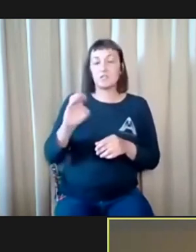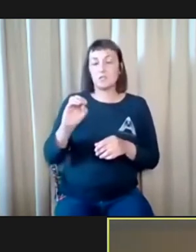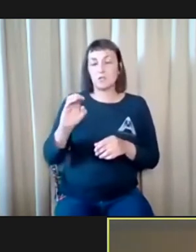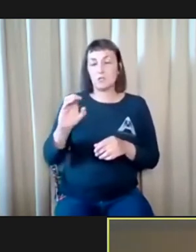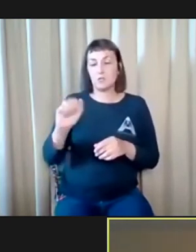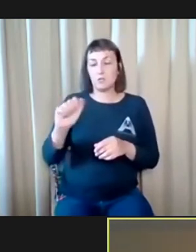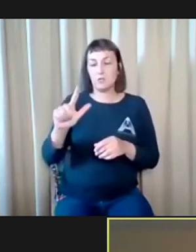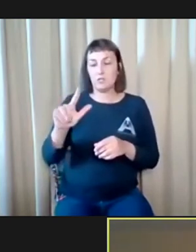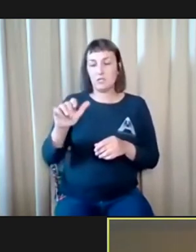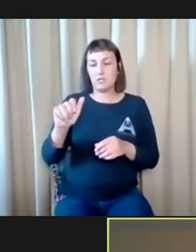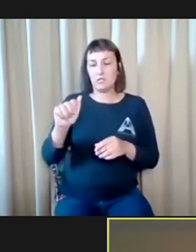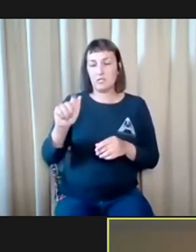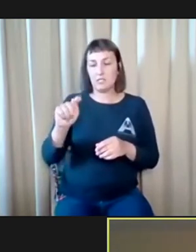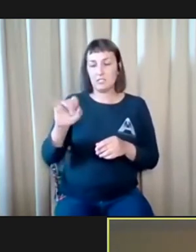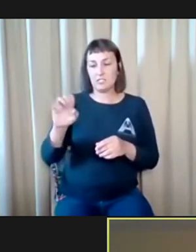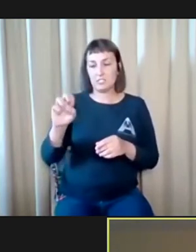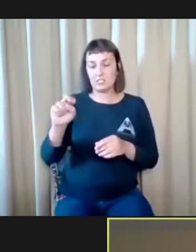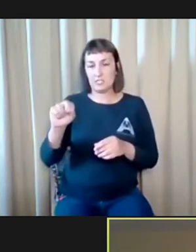is